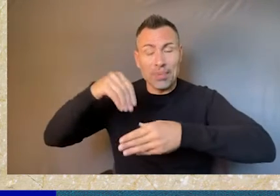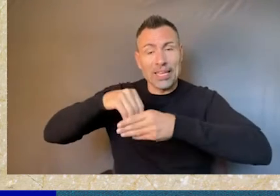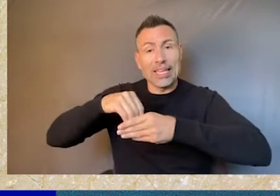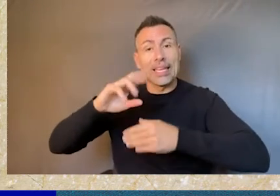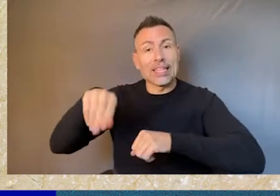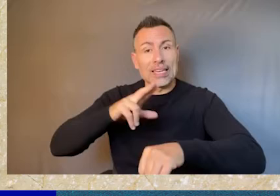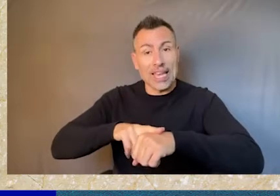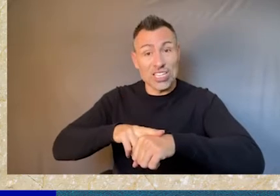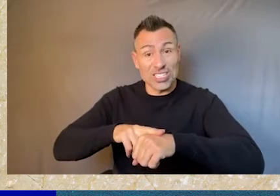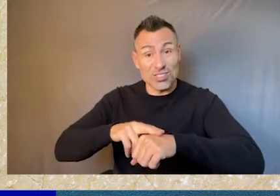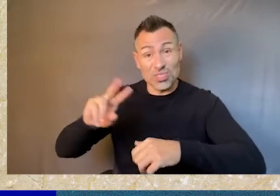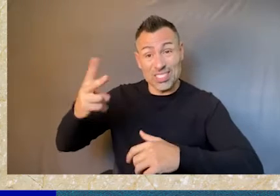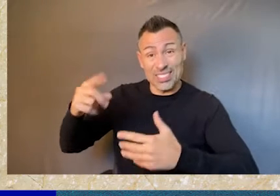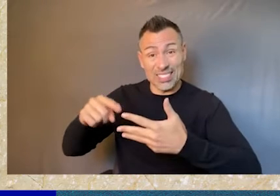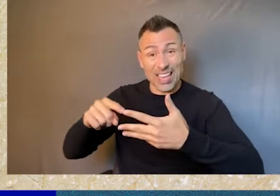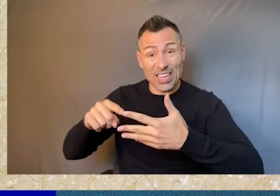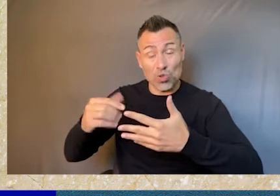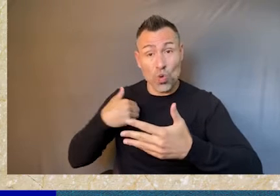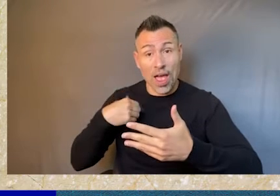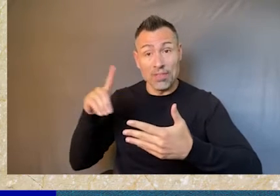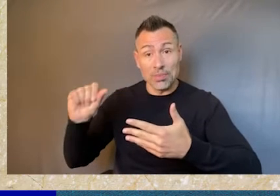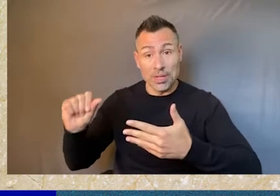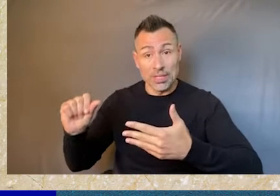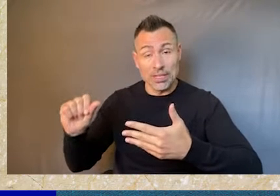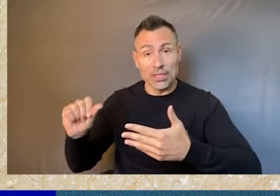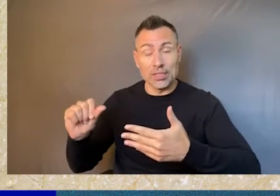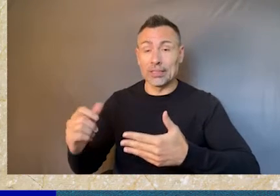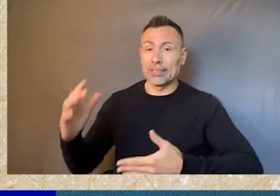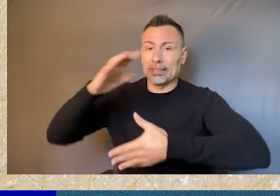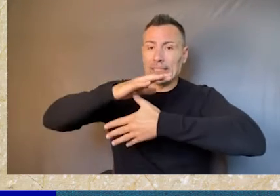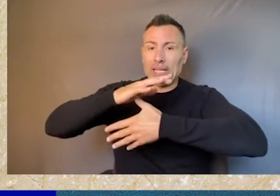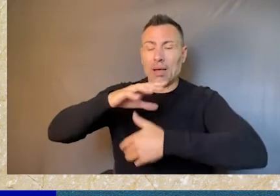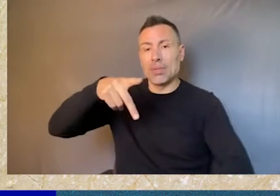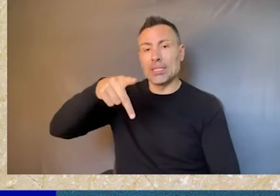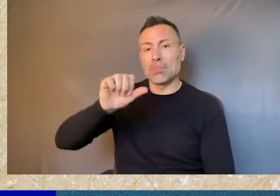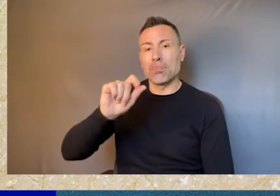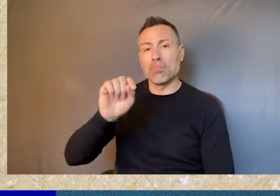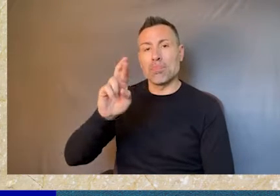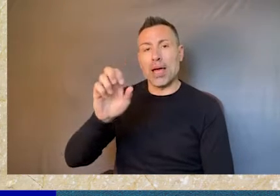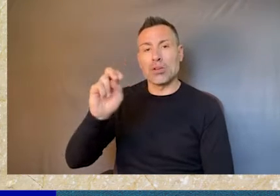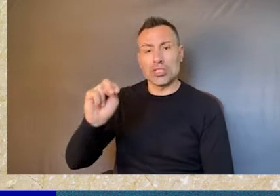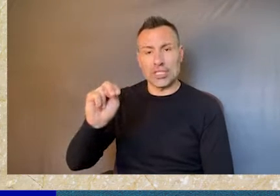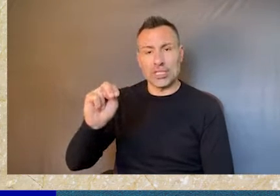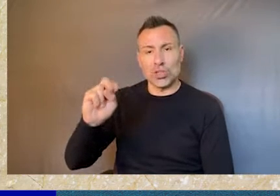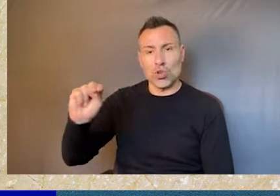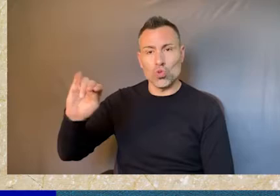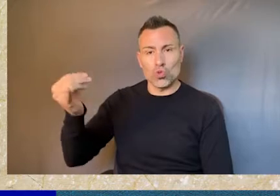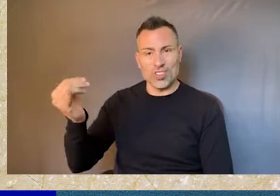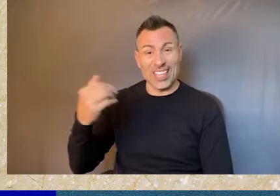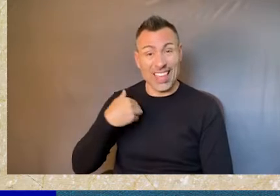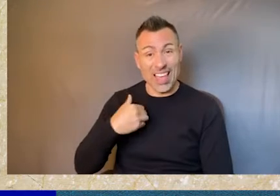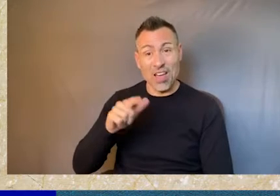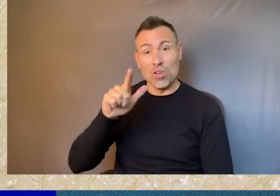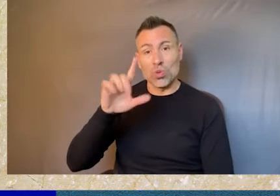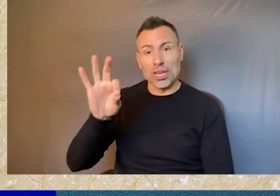city with the highest percentage of individuals with disabilities is Paterson, New Jersey, and theirs is 29.8%, so